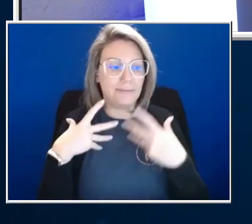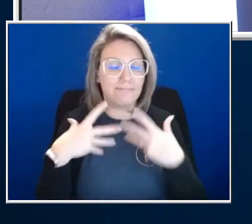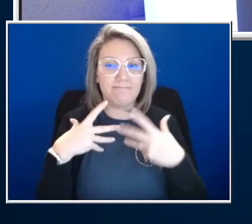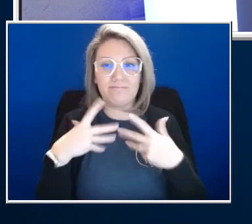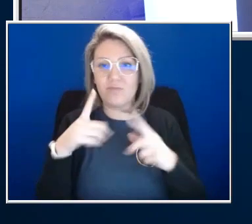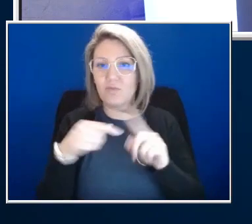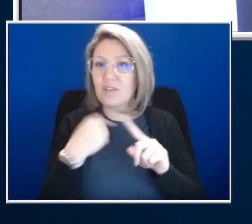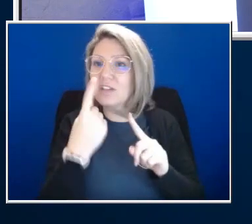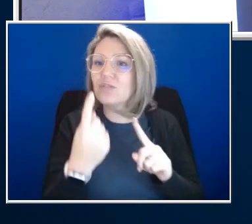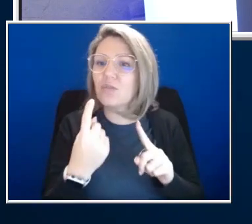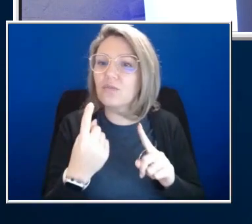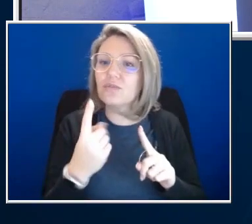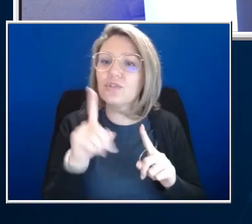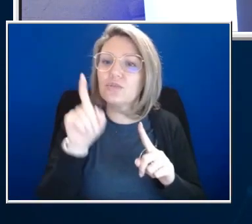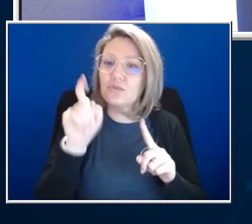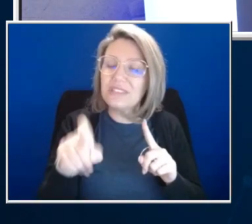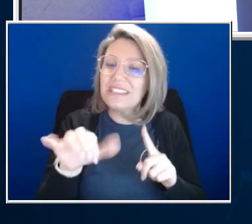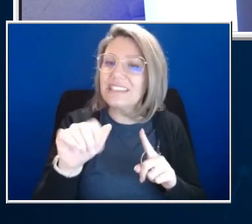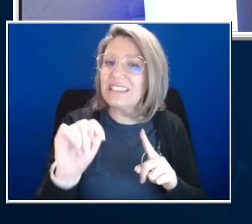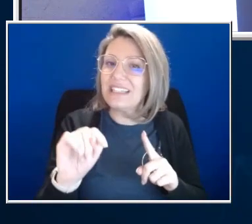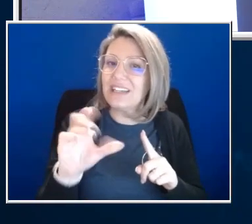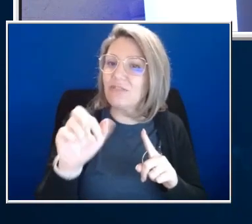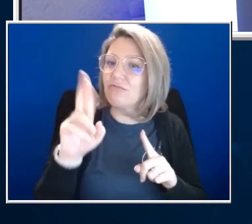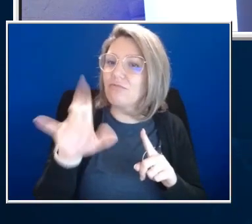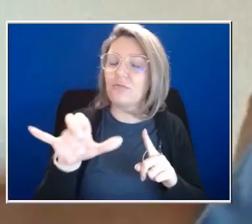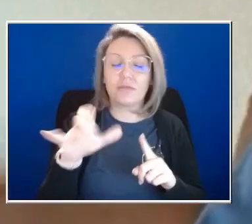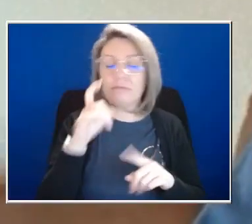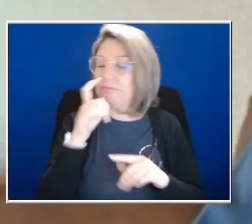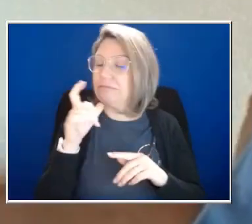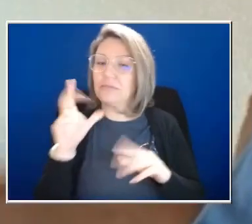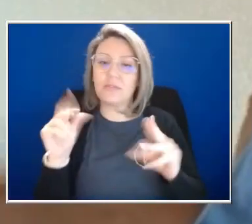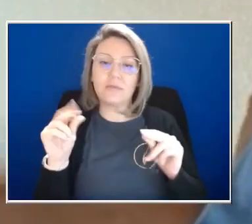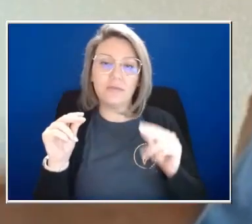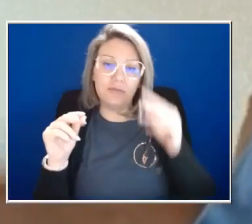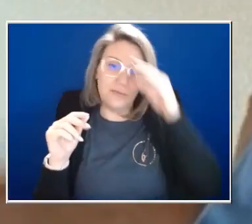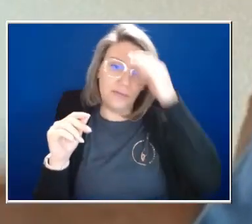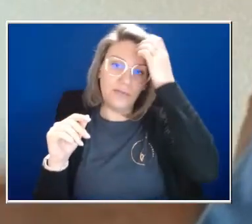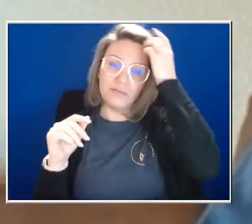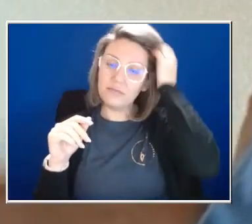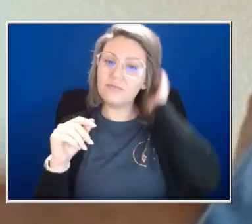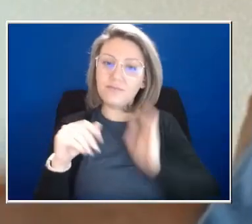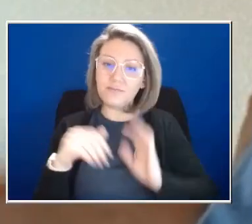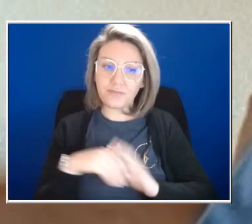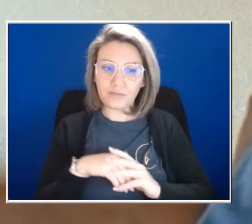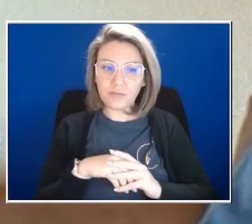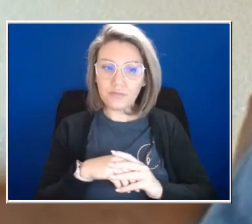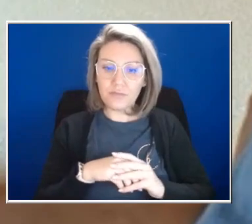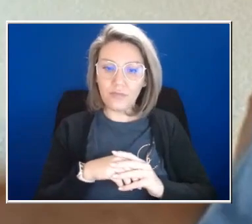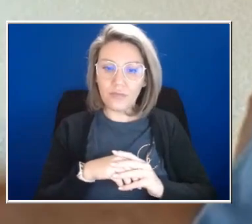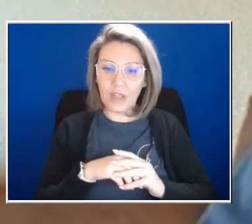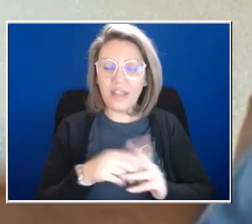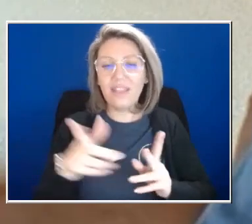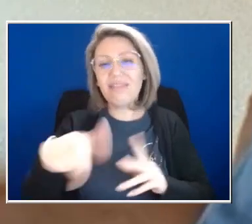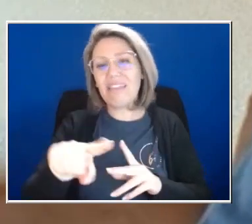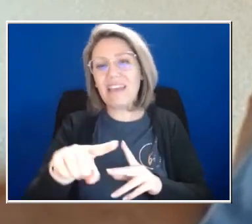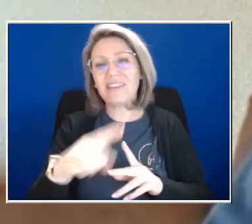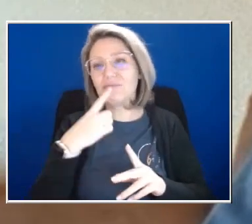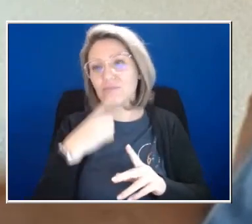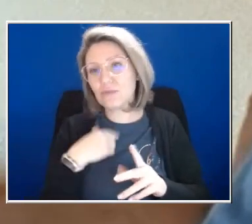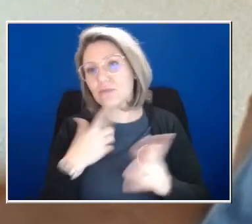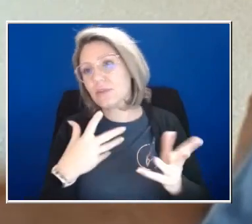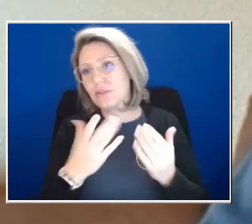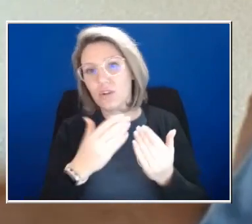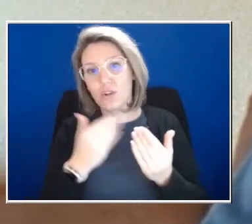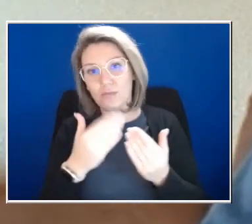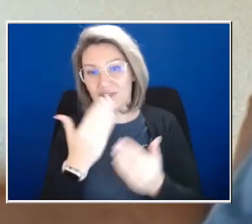Corey? Not in the least. And they had told me about, you know, I had almost 15 years